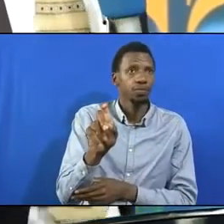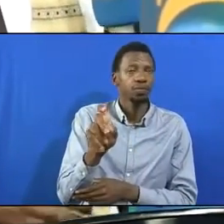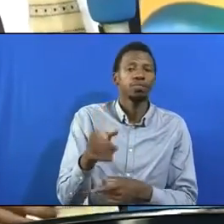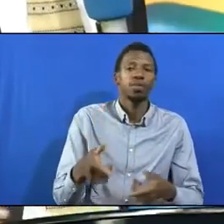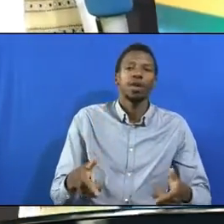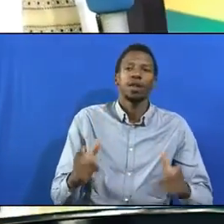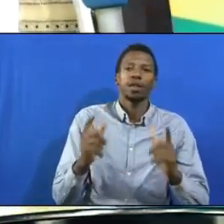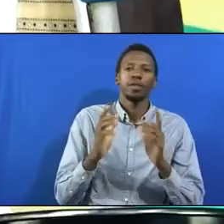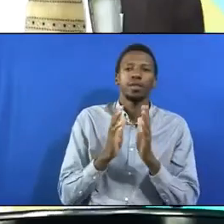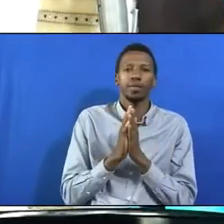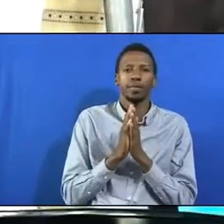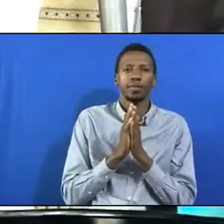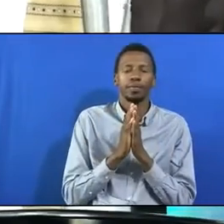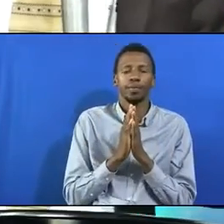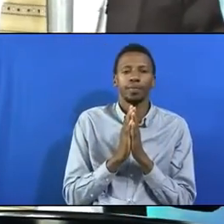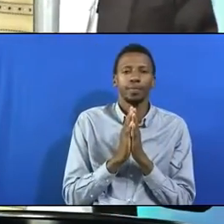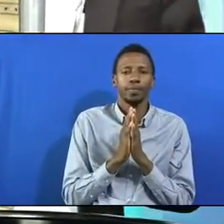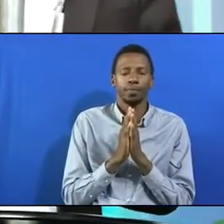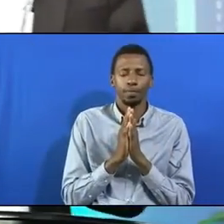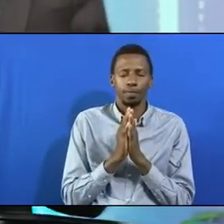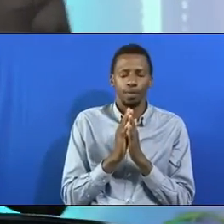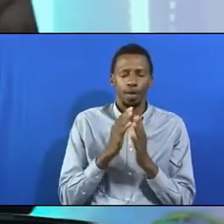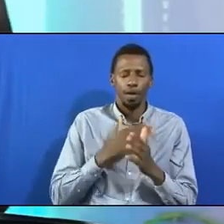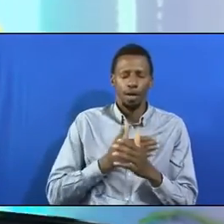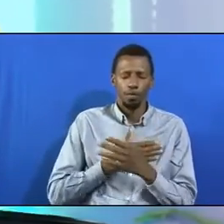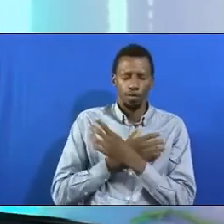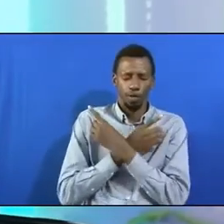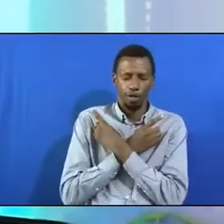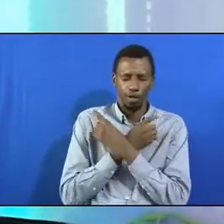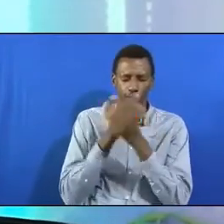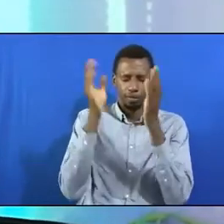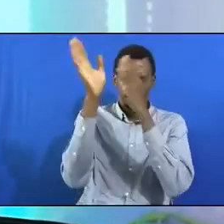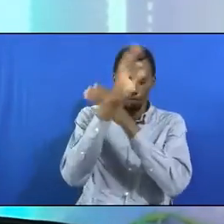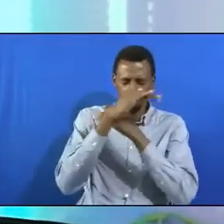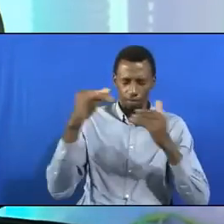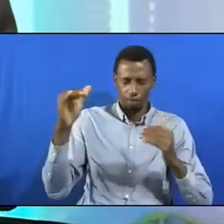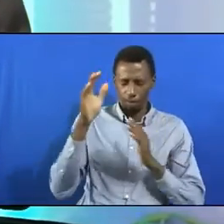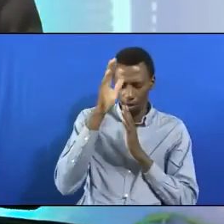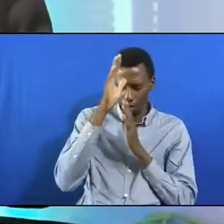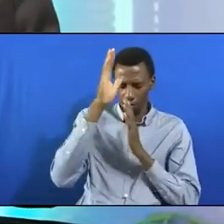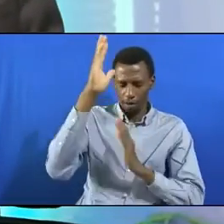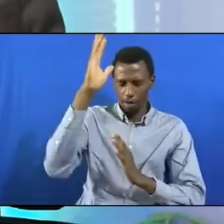Let's pray. Our dear Heavenly Father,